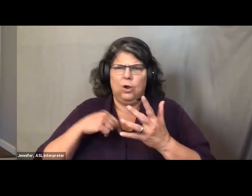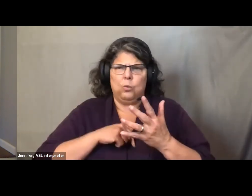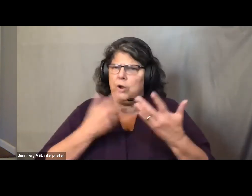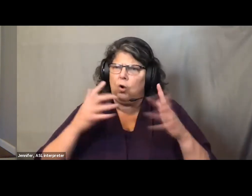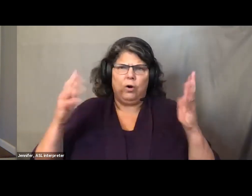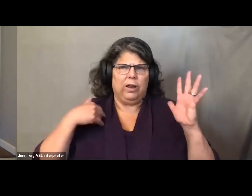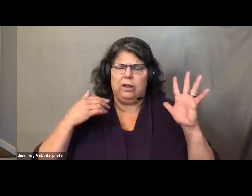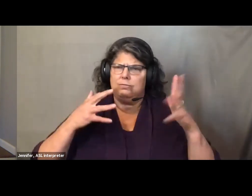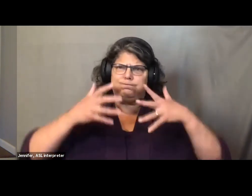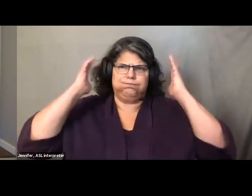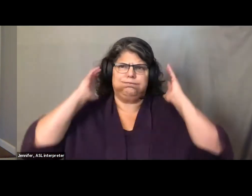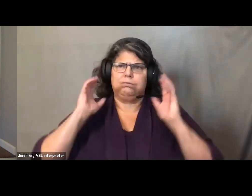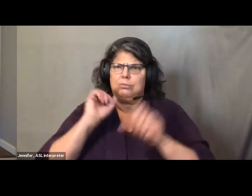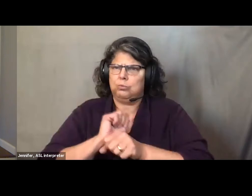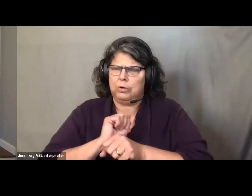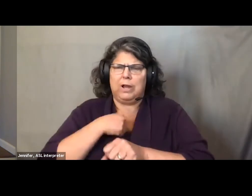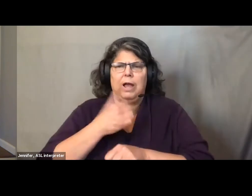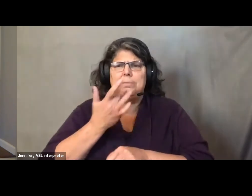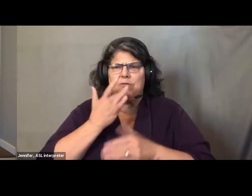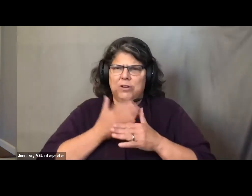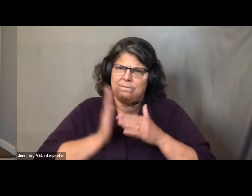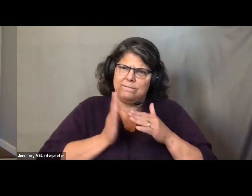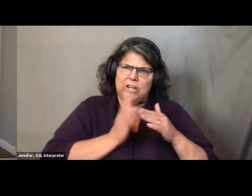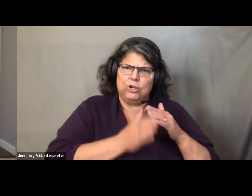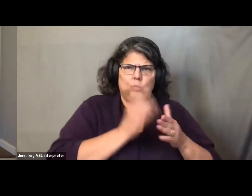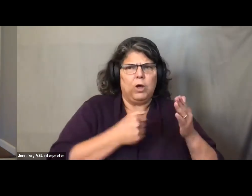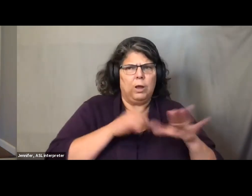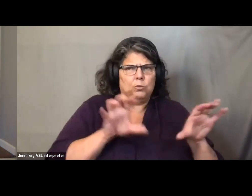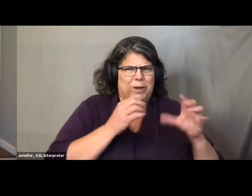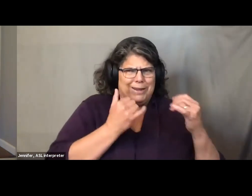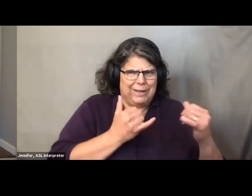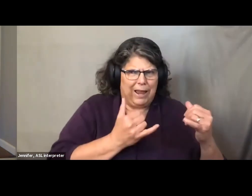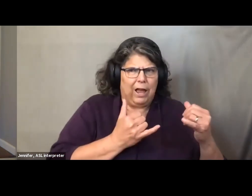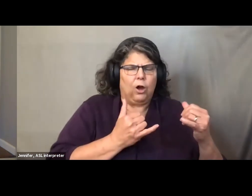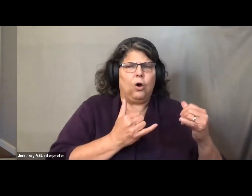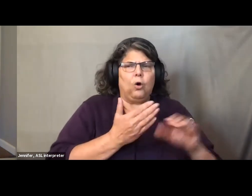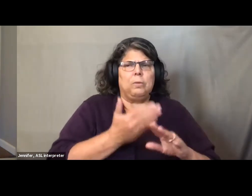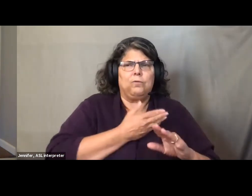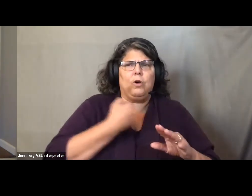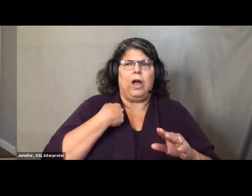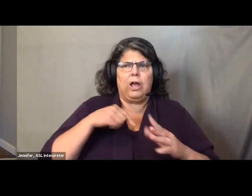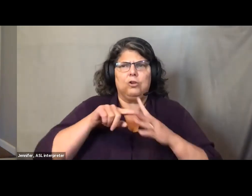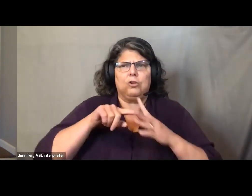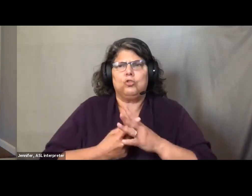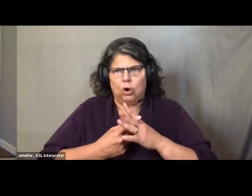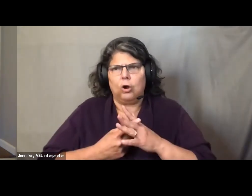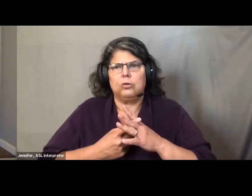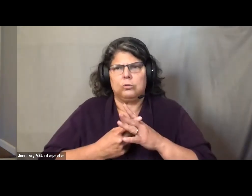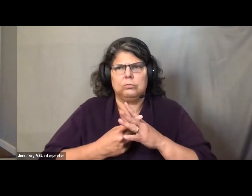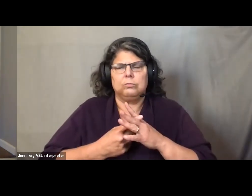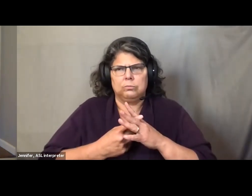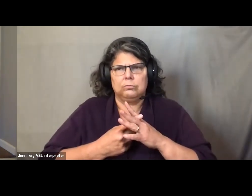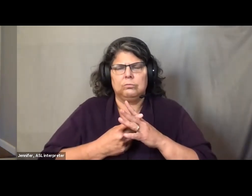that currently. I'd prefer to finish the jobs we're on before we take on an aspect